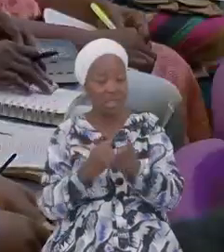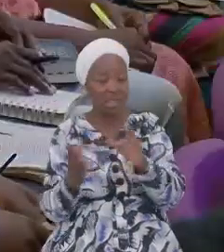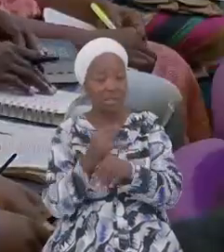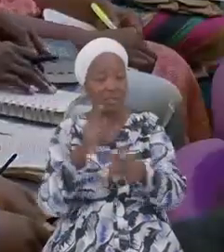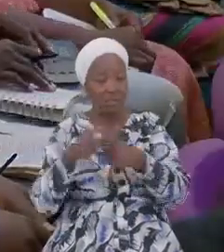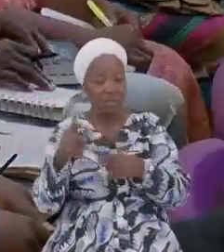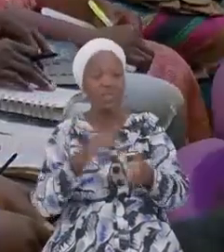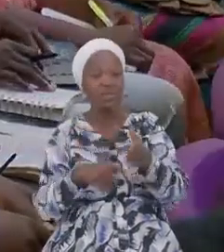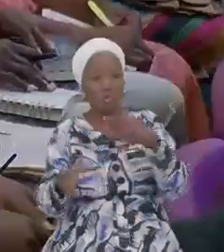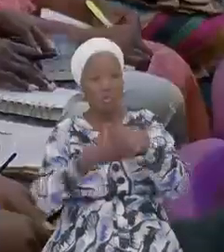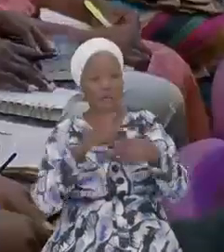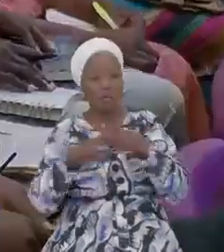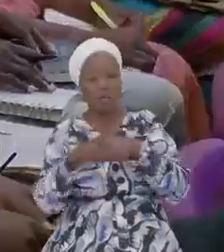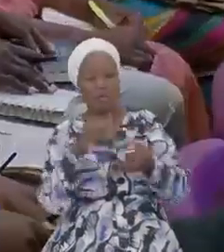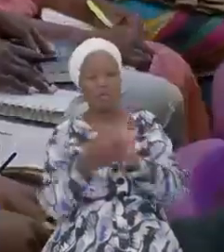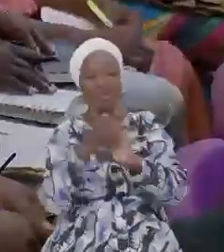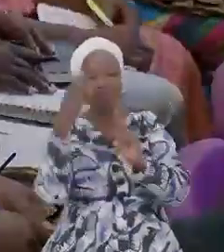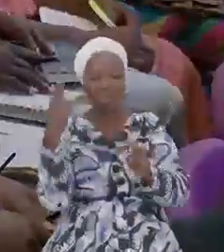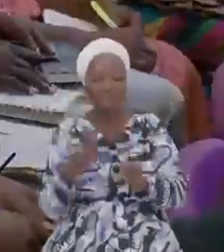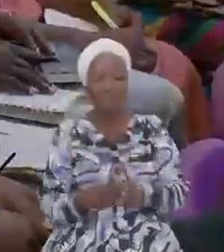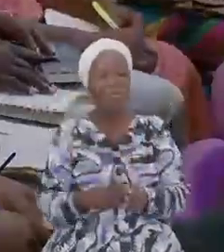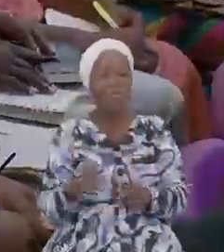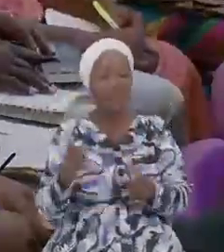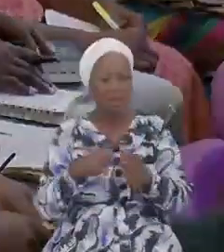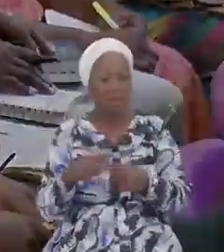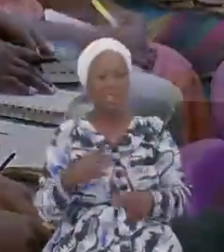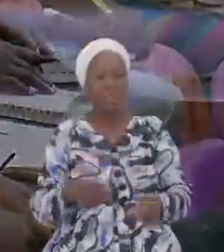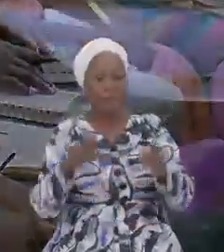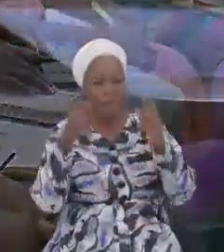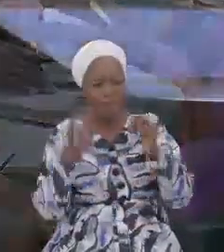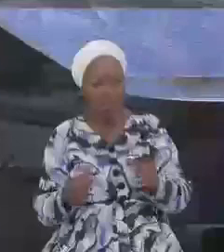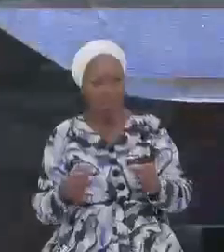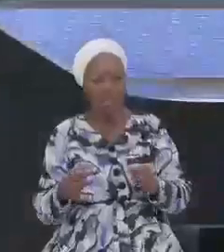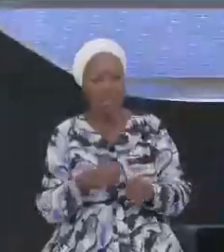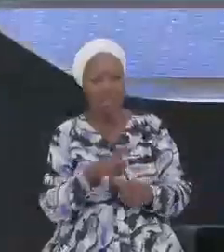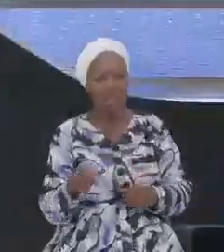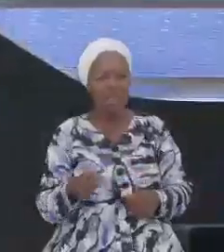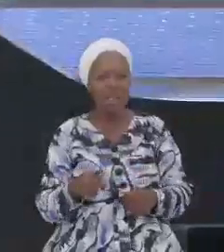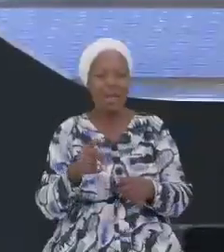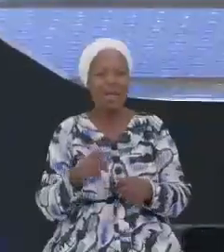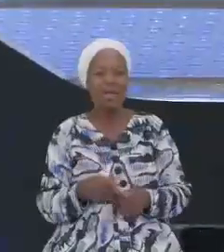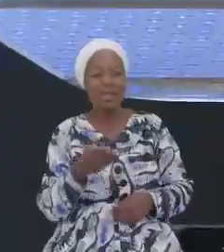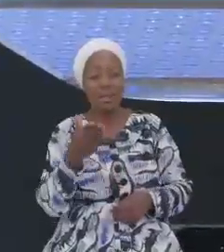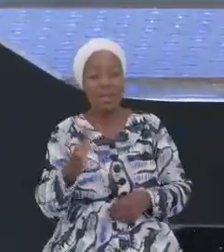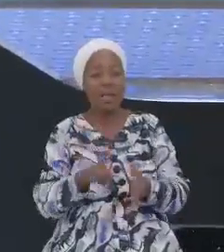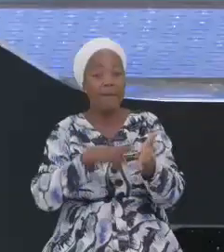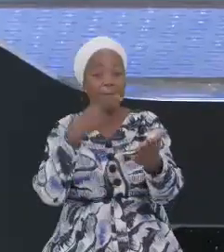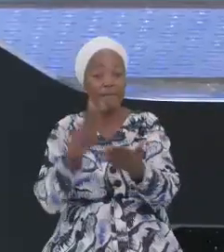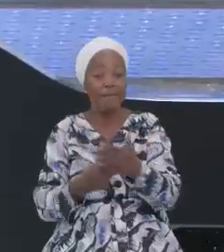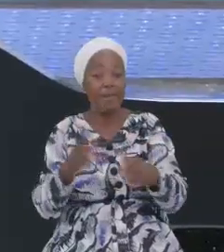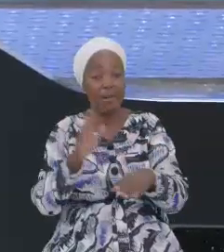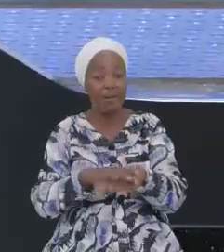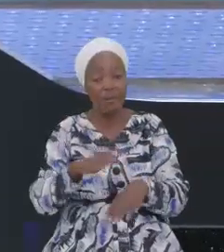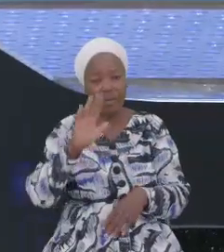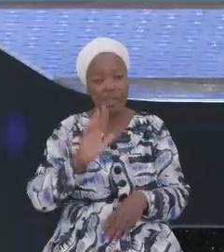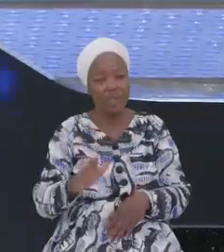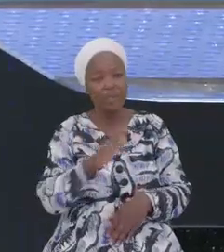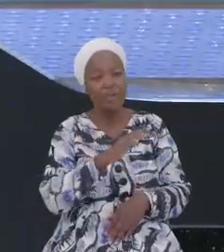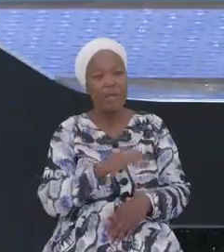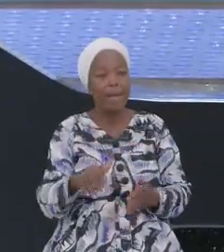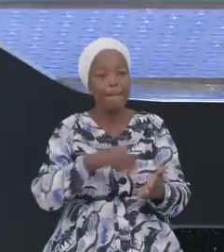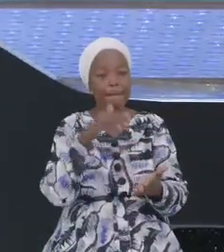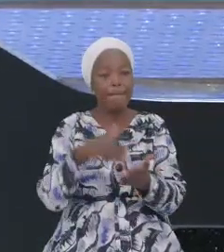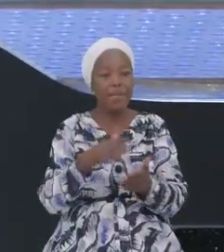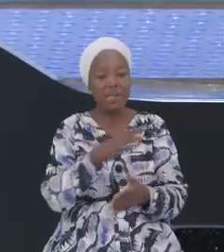to them. It says, immediately there fell on him a mist and a